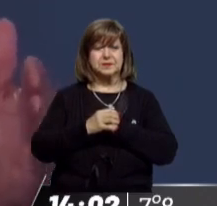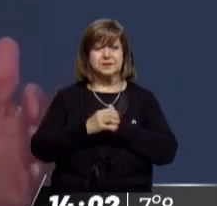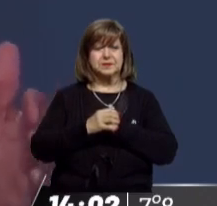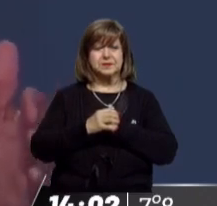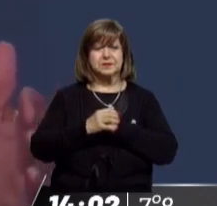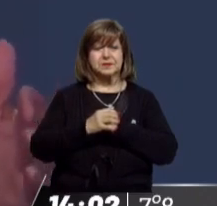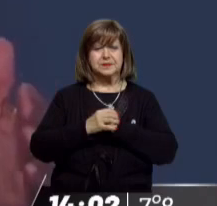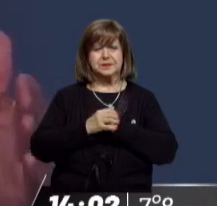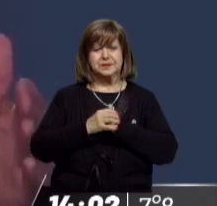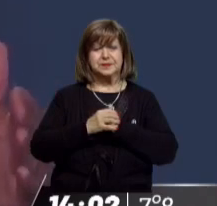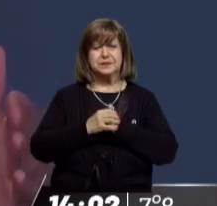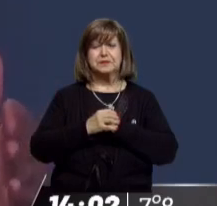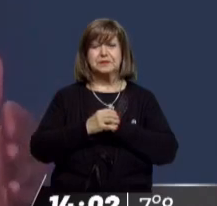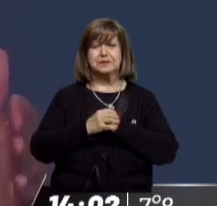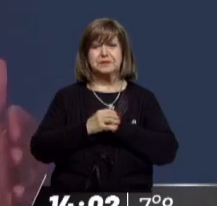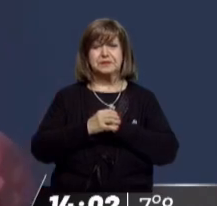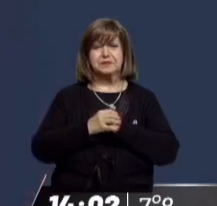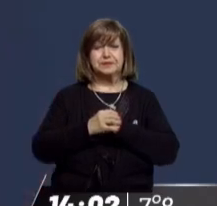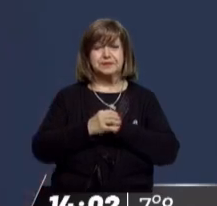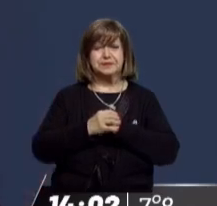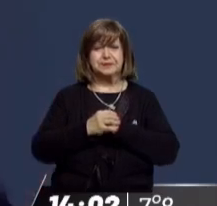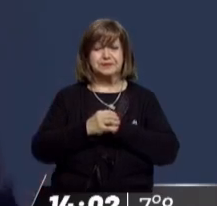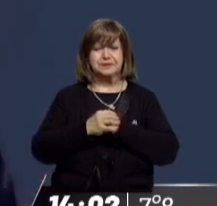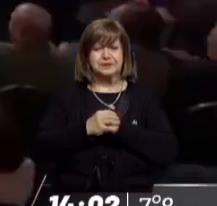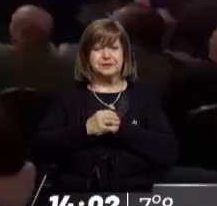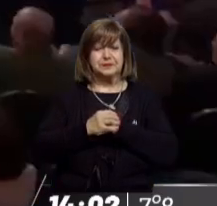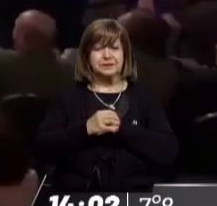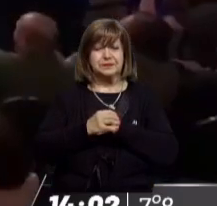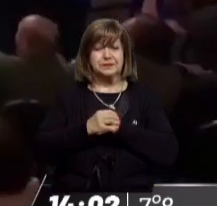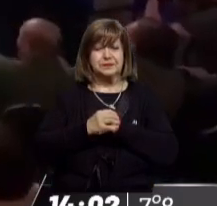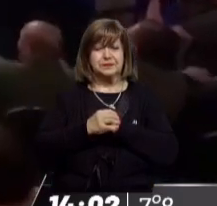has determination. Ladies and gentlemen, President Putin.